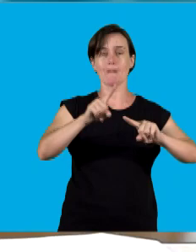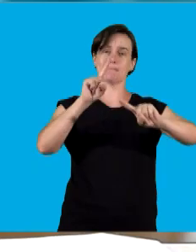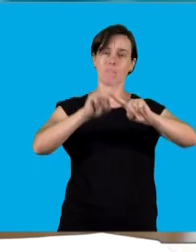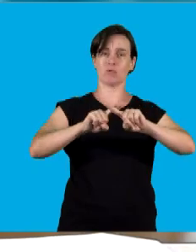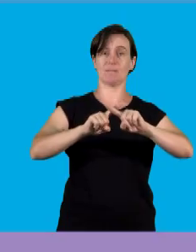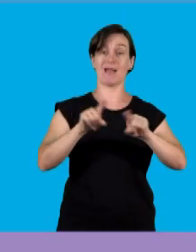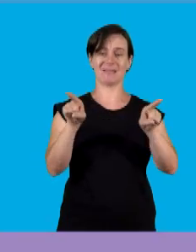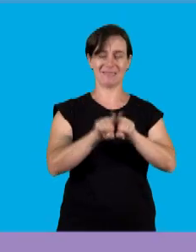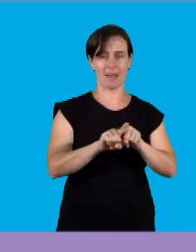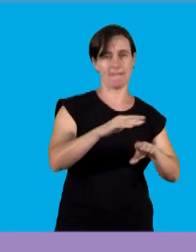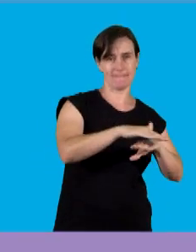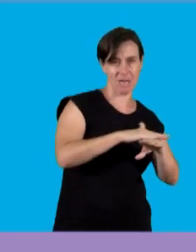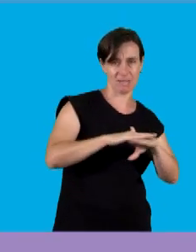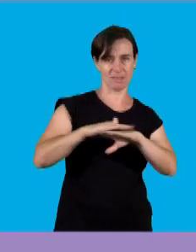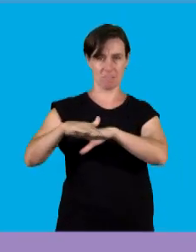base.